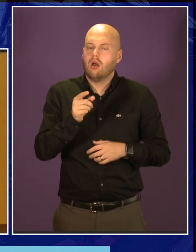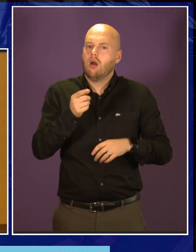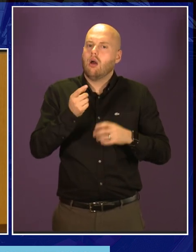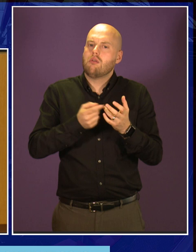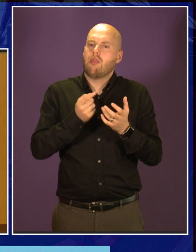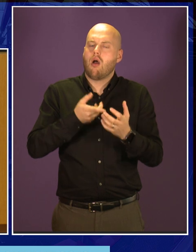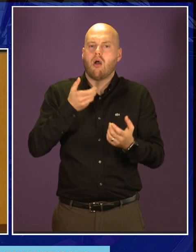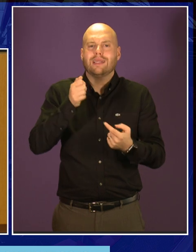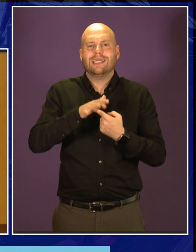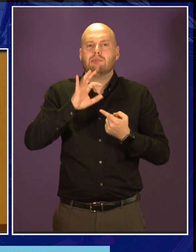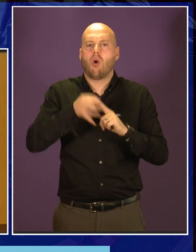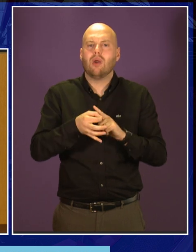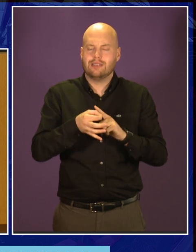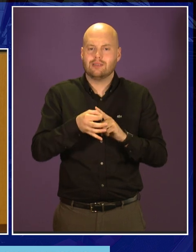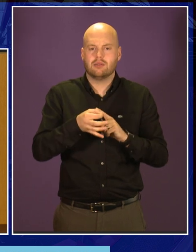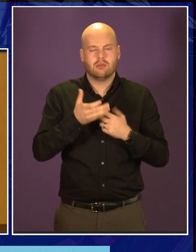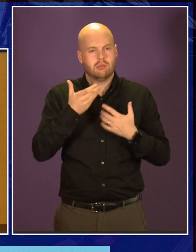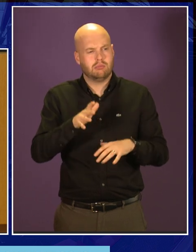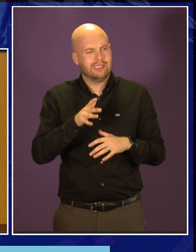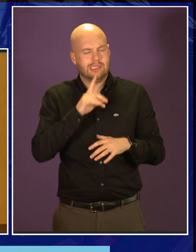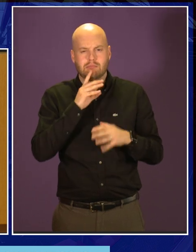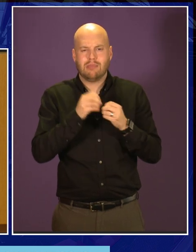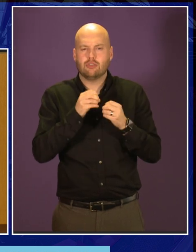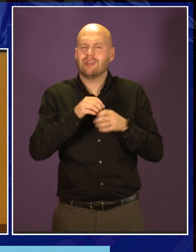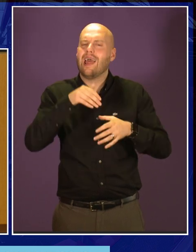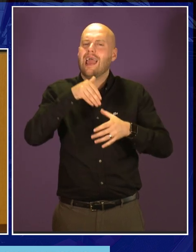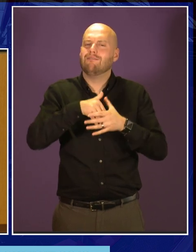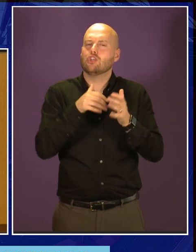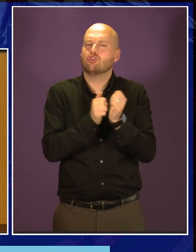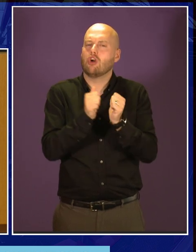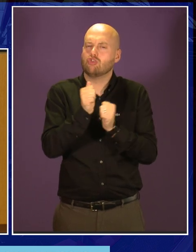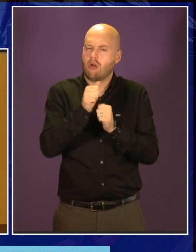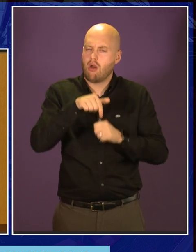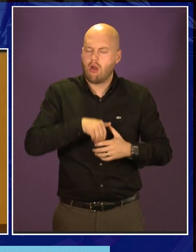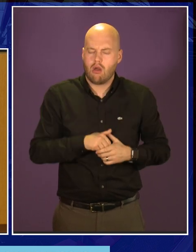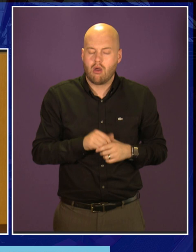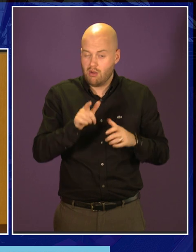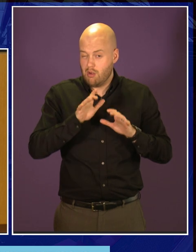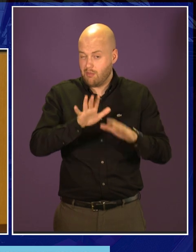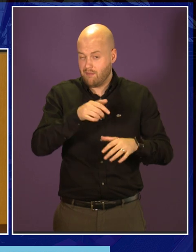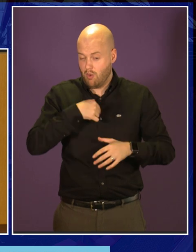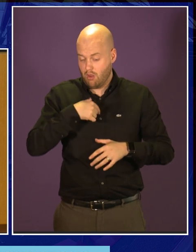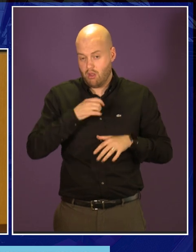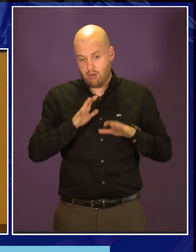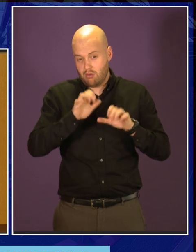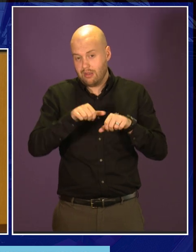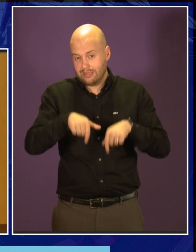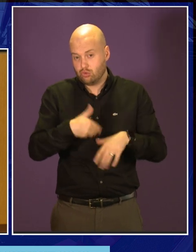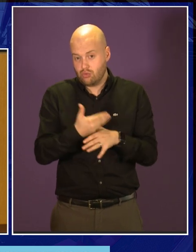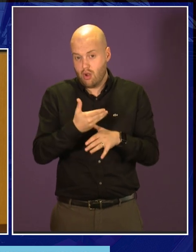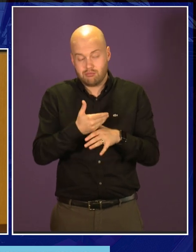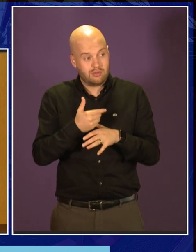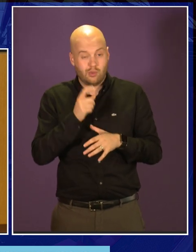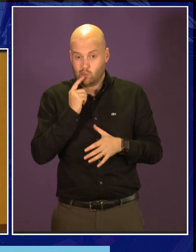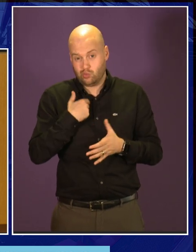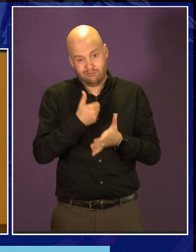been around infrastructure. Before I took on this post and came to live in Edinburgh, I would always come here every